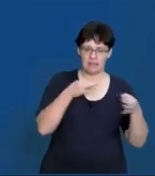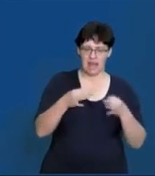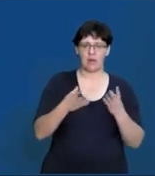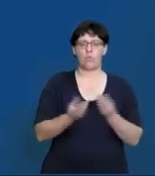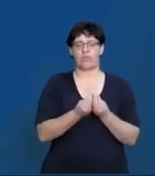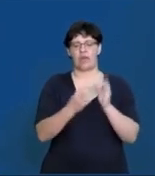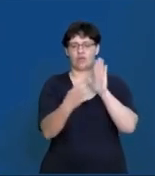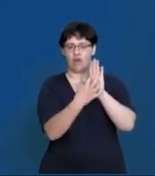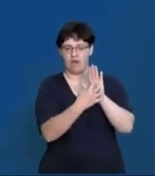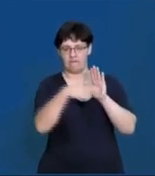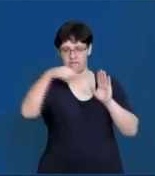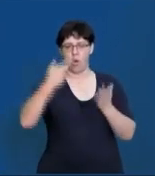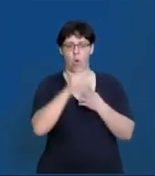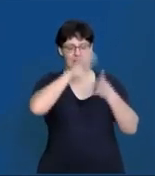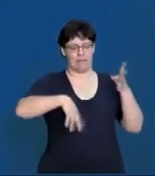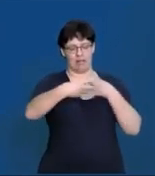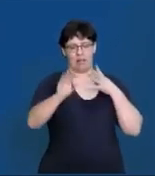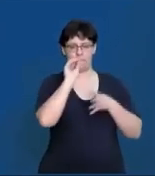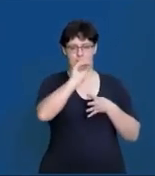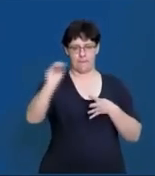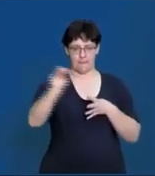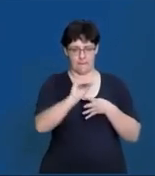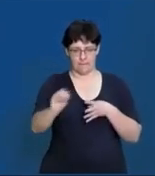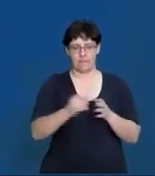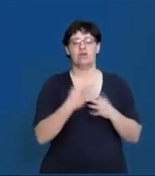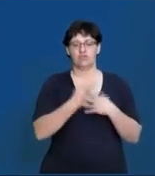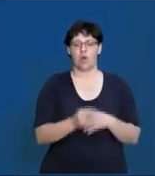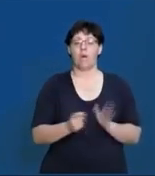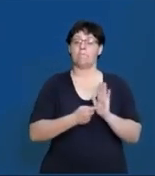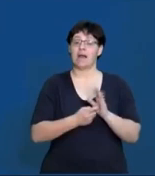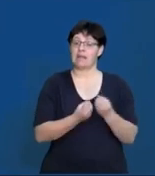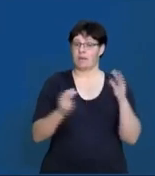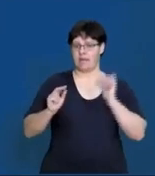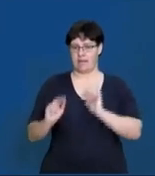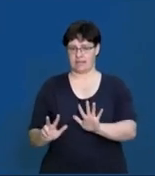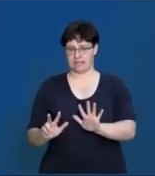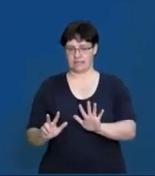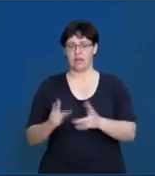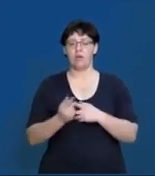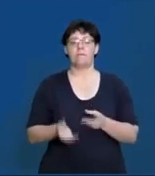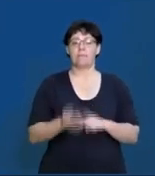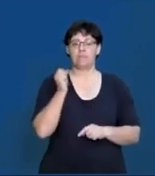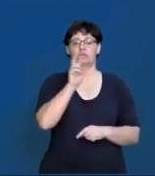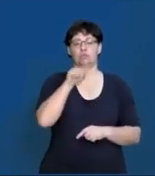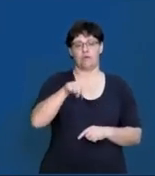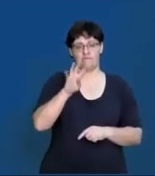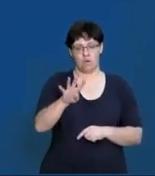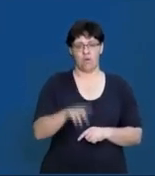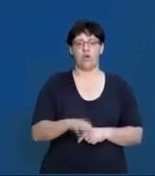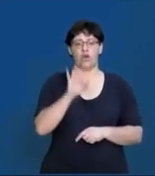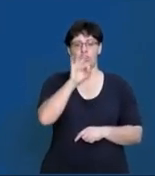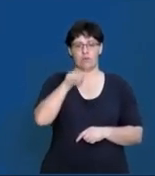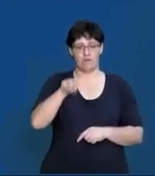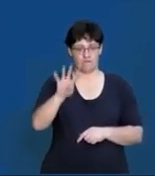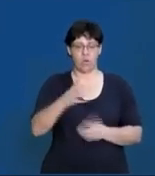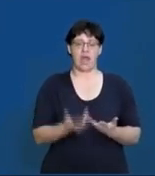differentiate between, to explain with the aid of a graph or to tabulate them. Right, these are normally our 8-mark questions, and you find them in